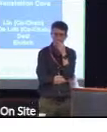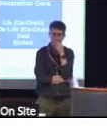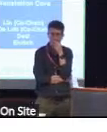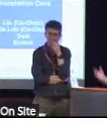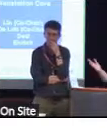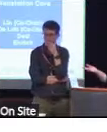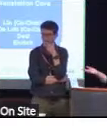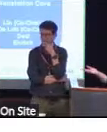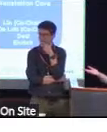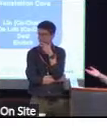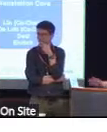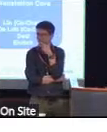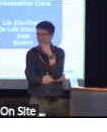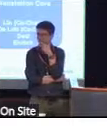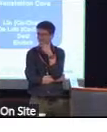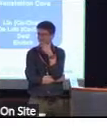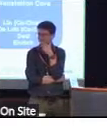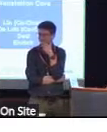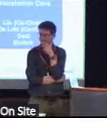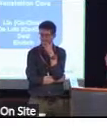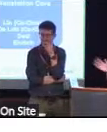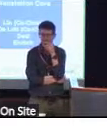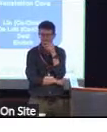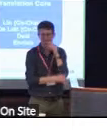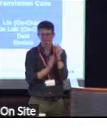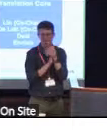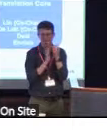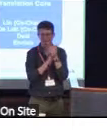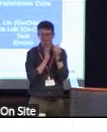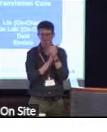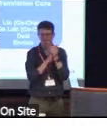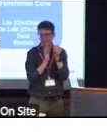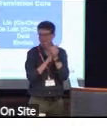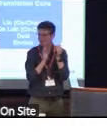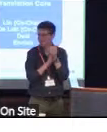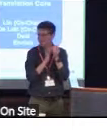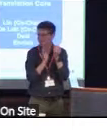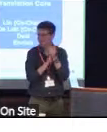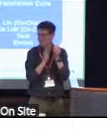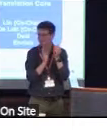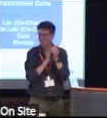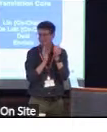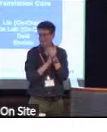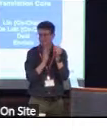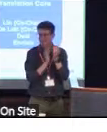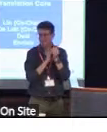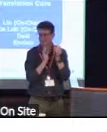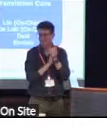well. So thank you guys to everything that you've done. And I know that you've had so much communication with them today.